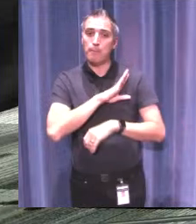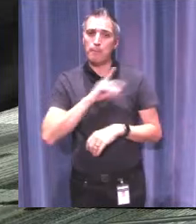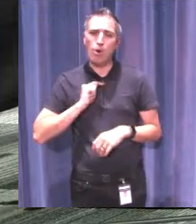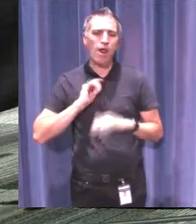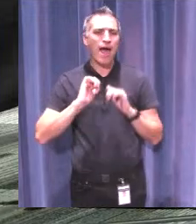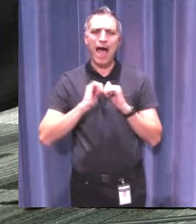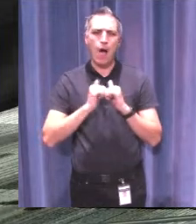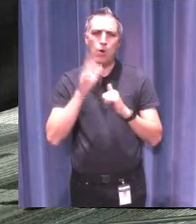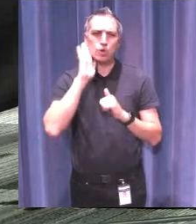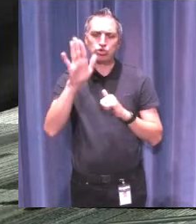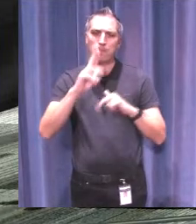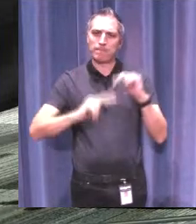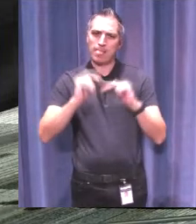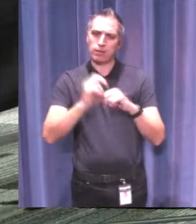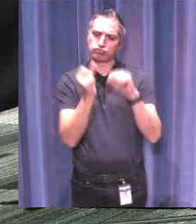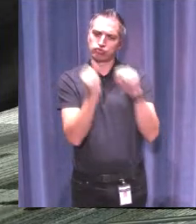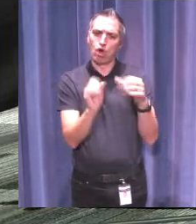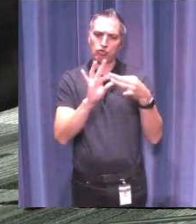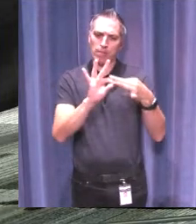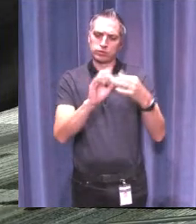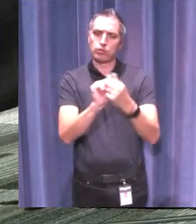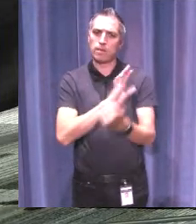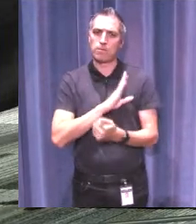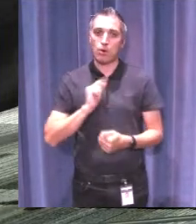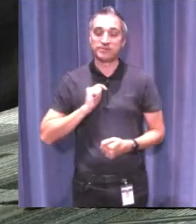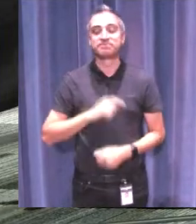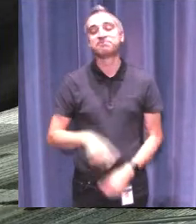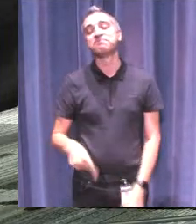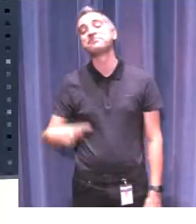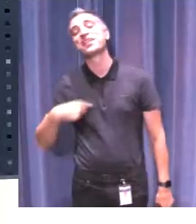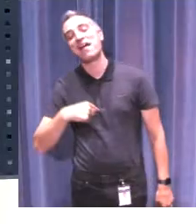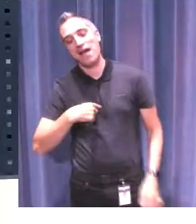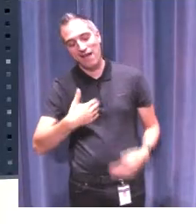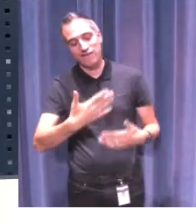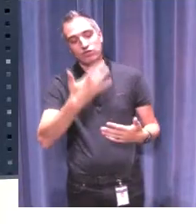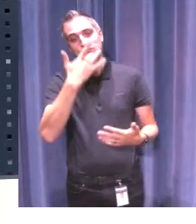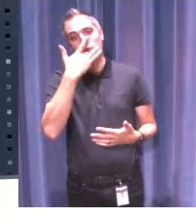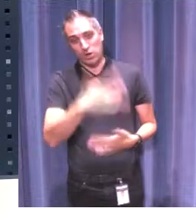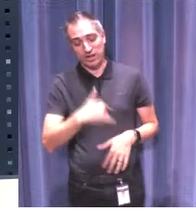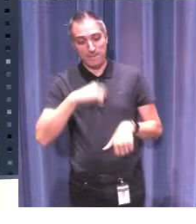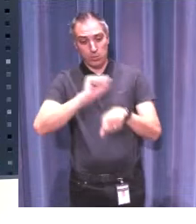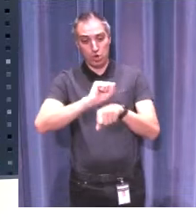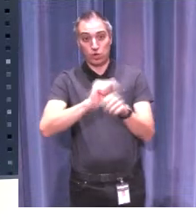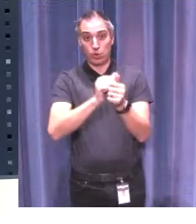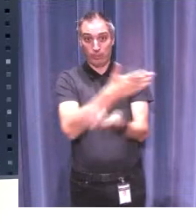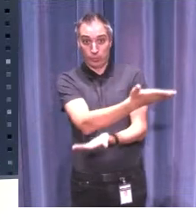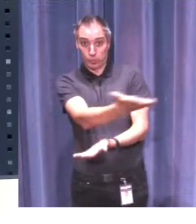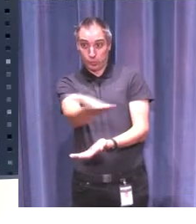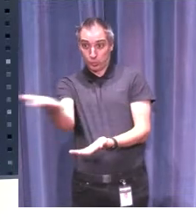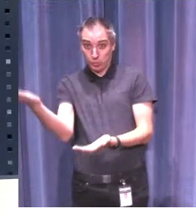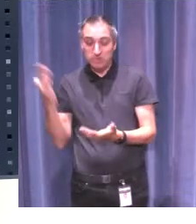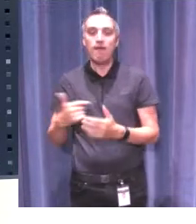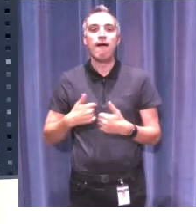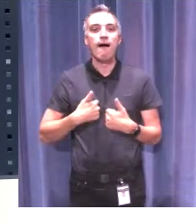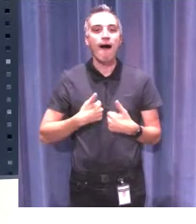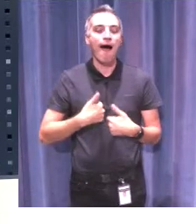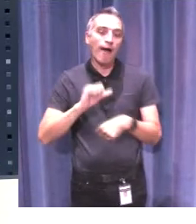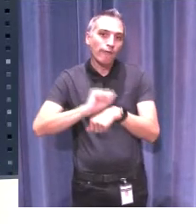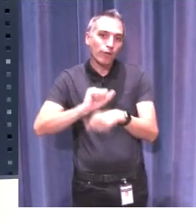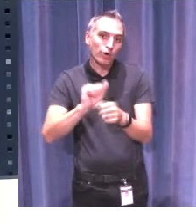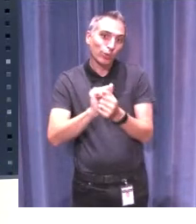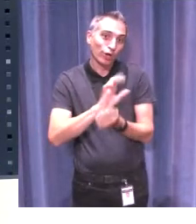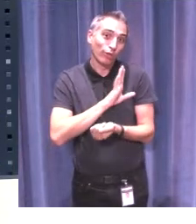Board of Trustees? So I've had the great fortune of working with you. I certainly have worked with